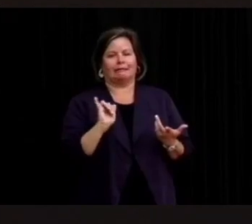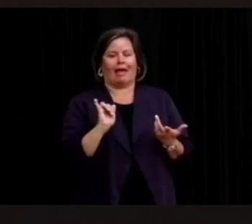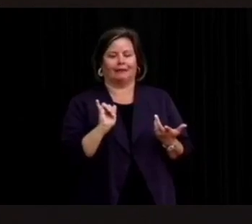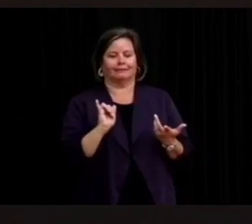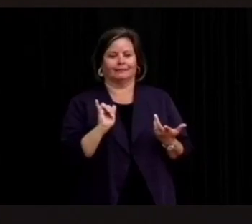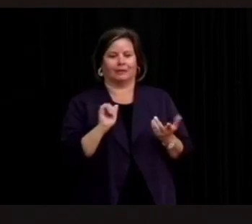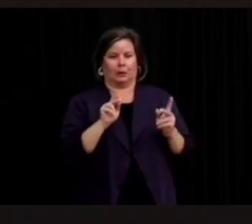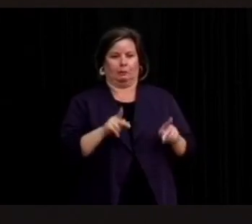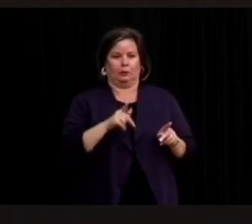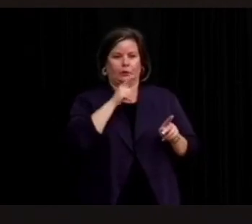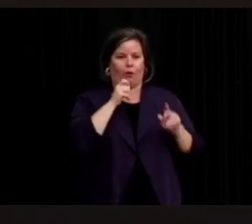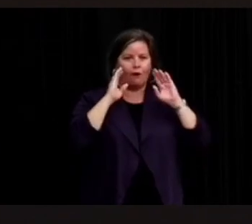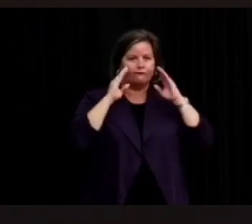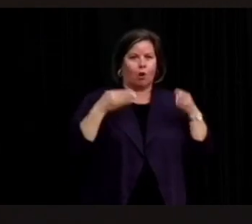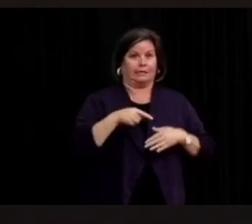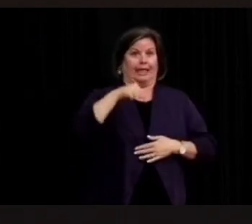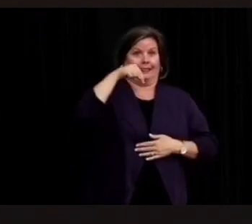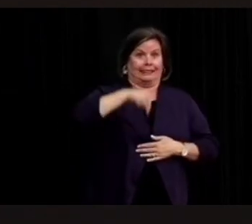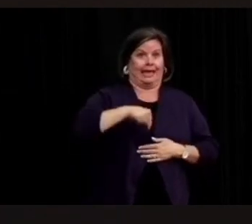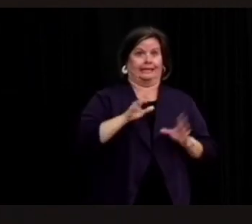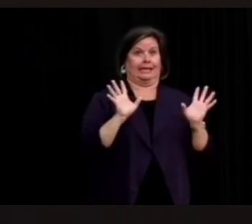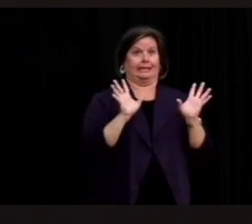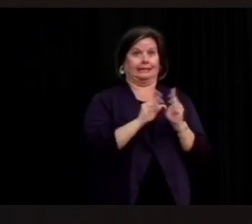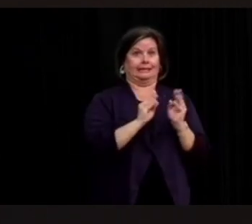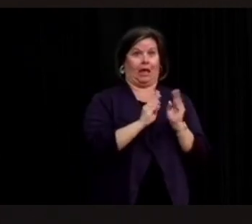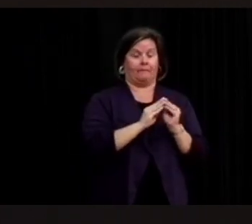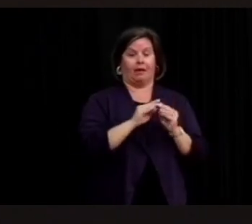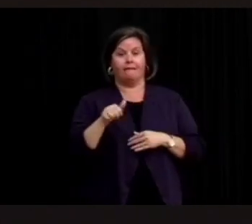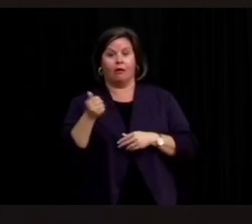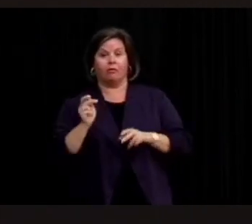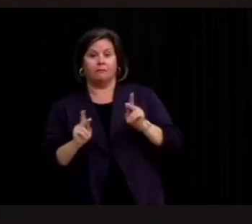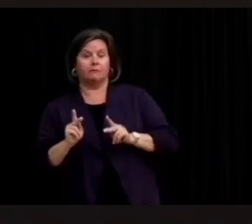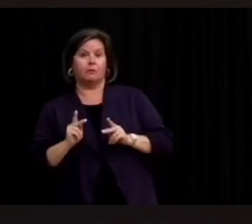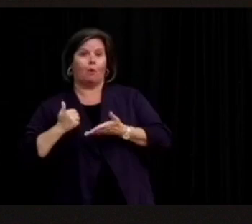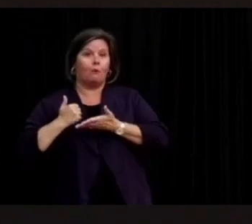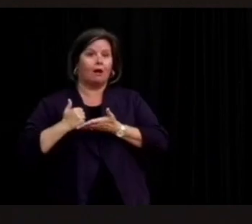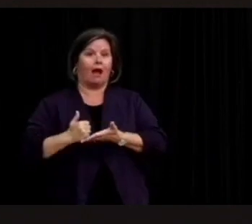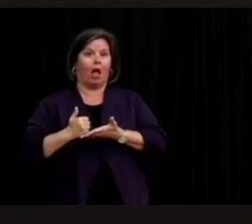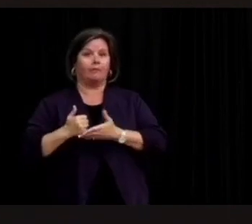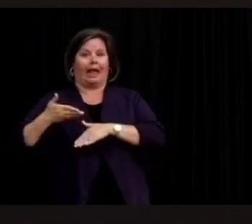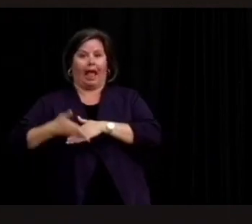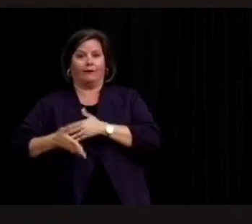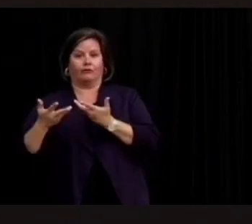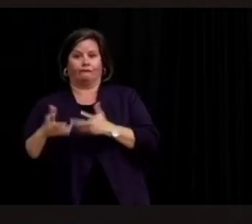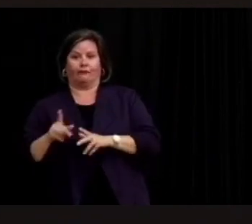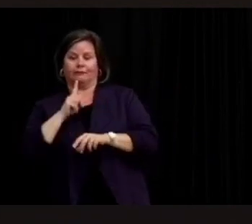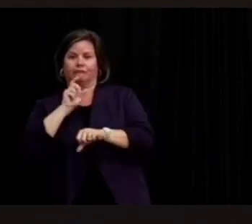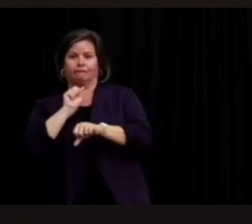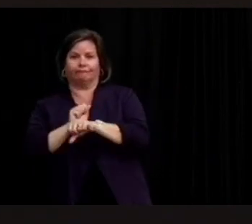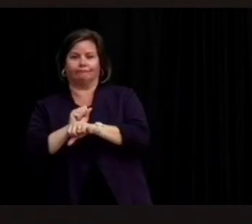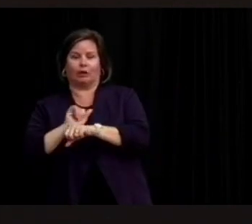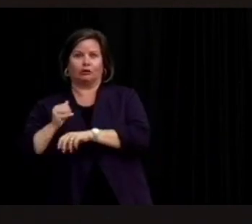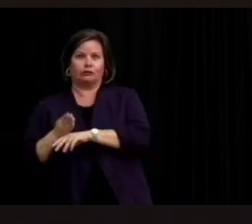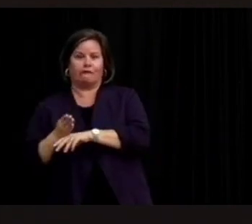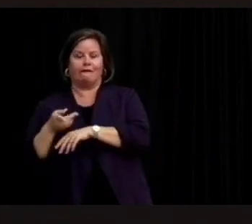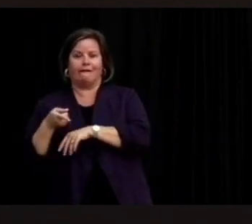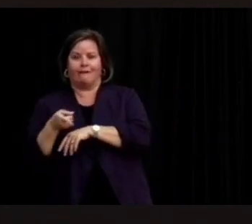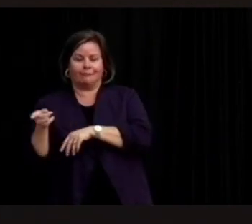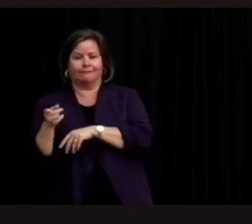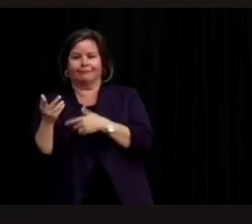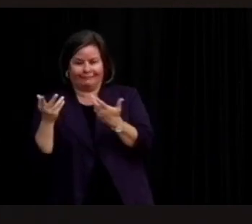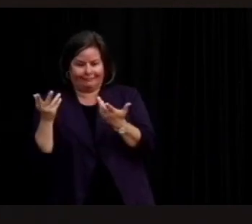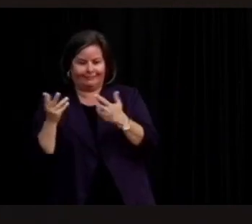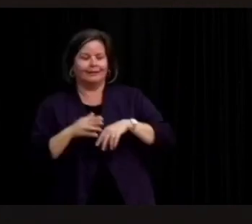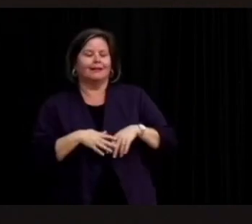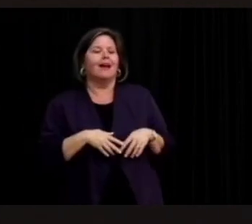focused on this summit. Everyone else that helped out was doing so after they finished their actual chores or duties or whatever you want to